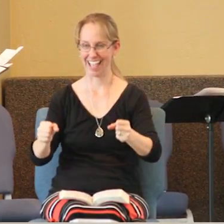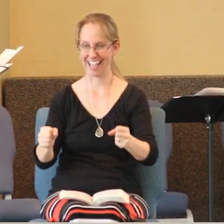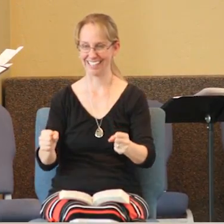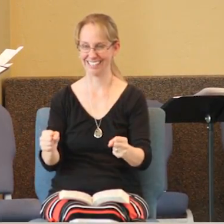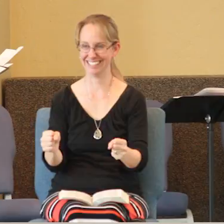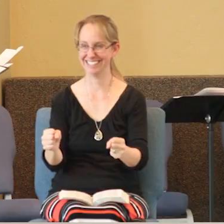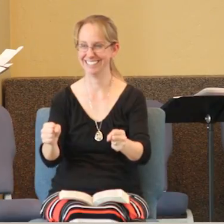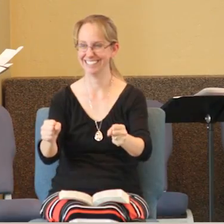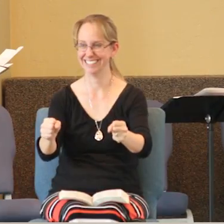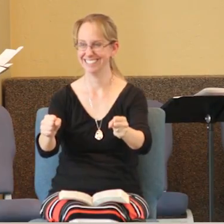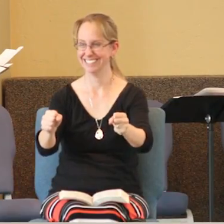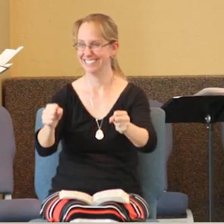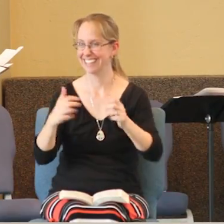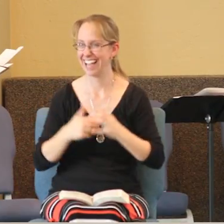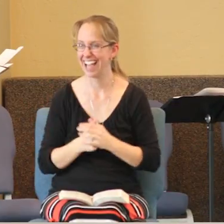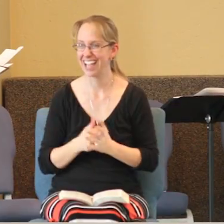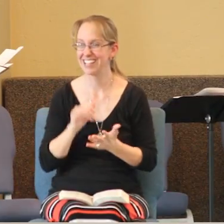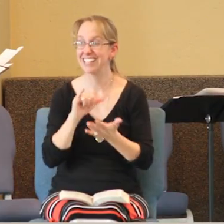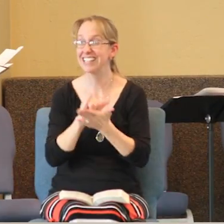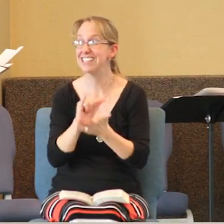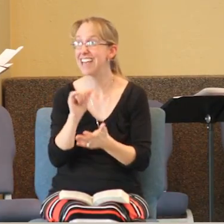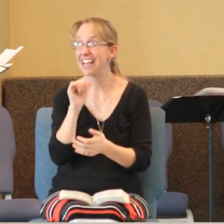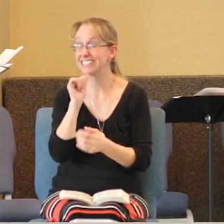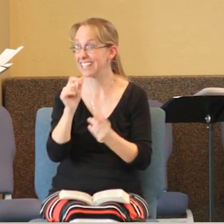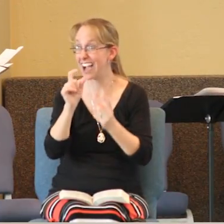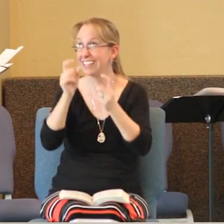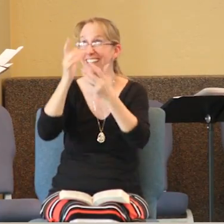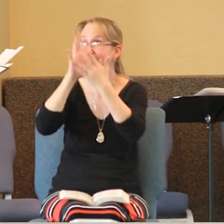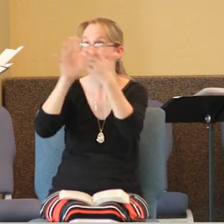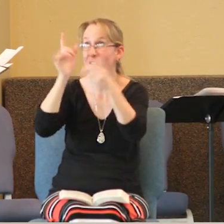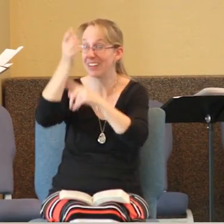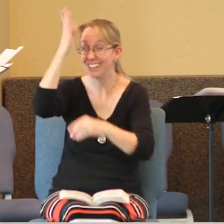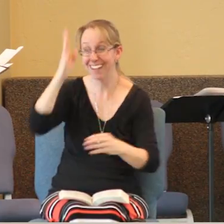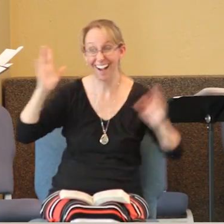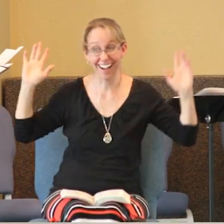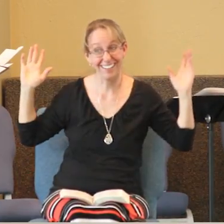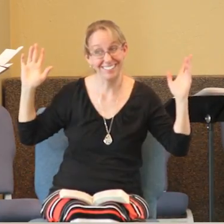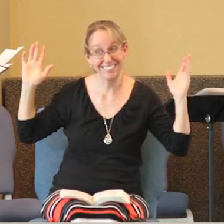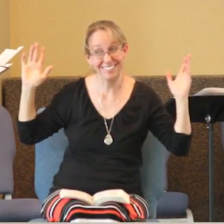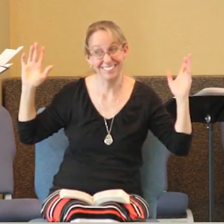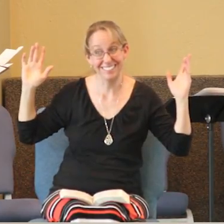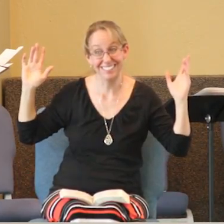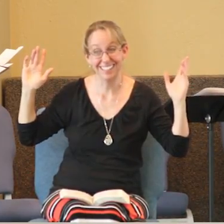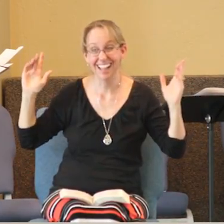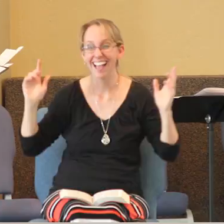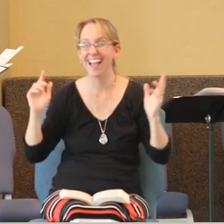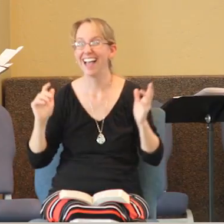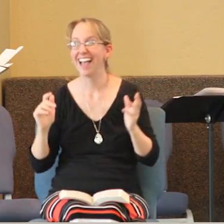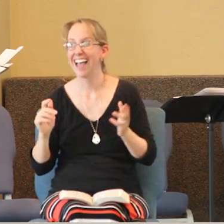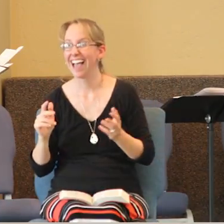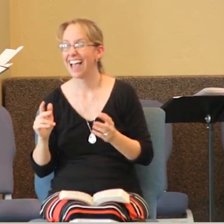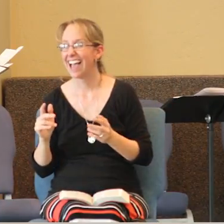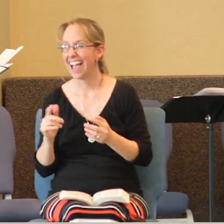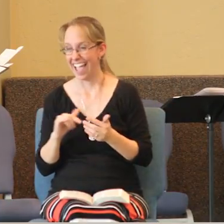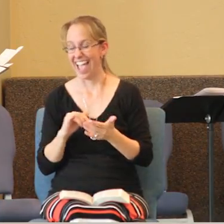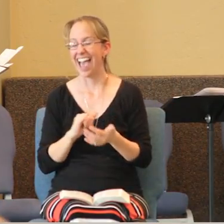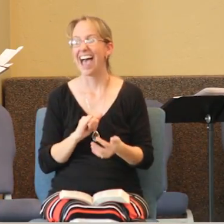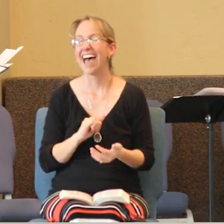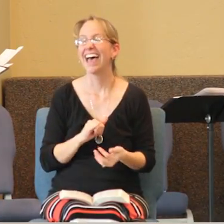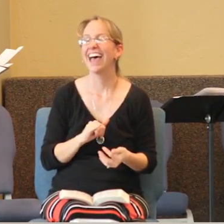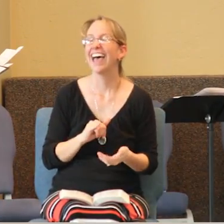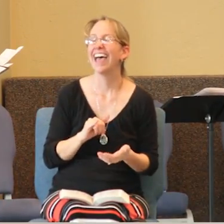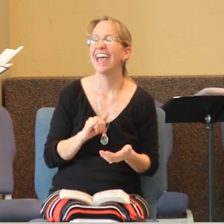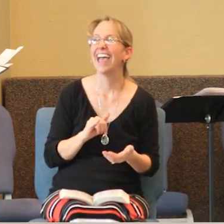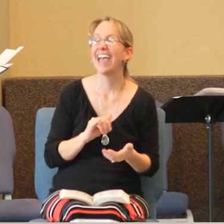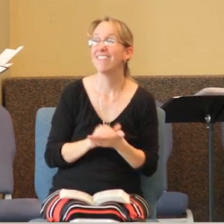Because that's not glorifying to God. And if we intentionally did that for just